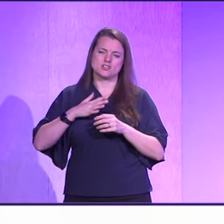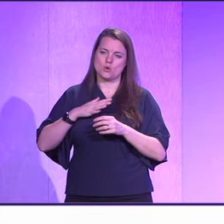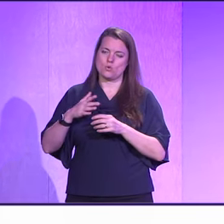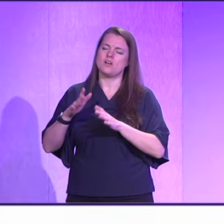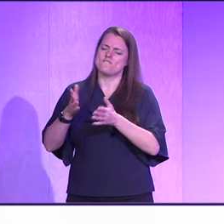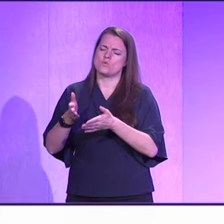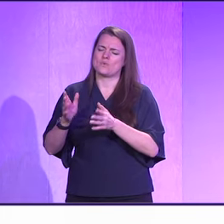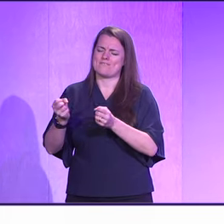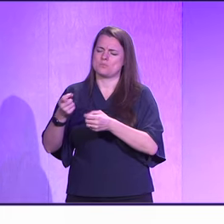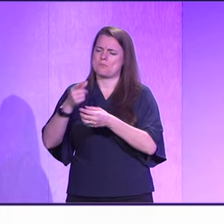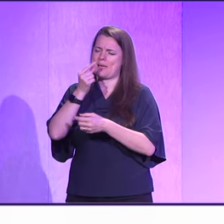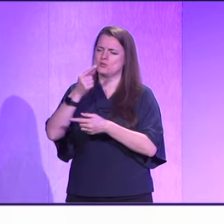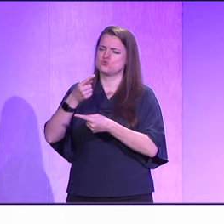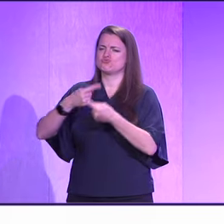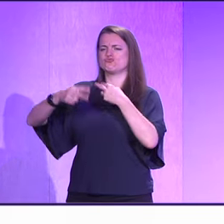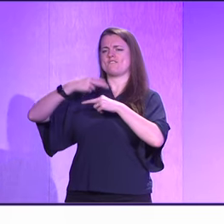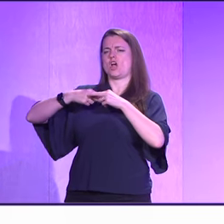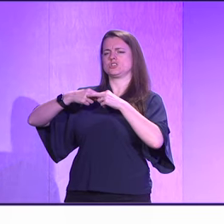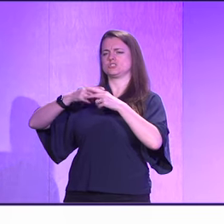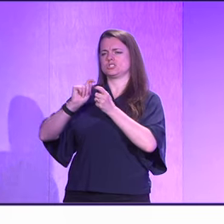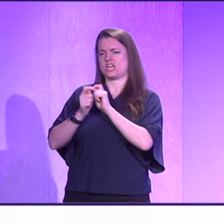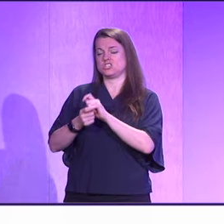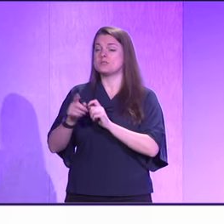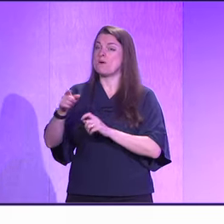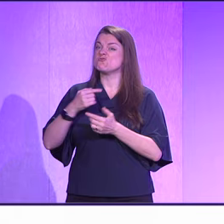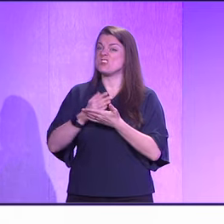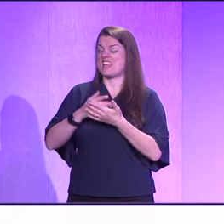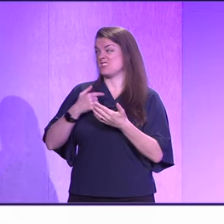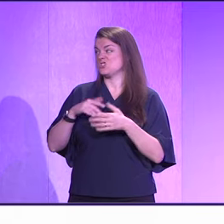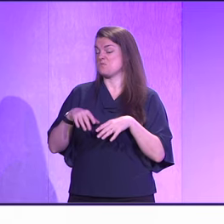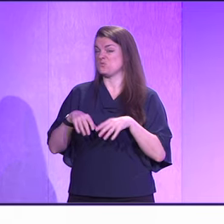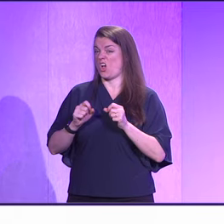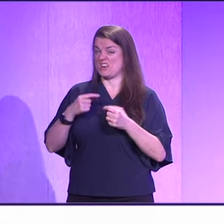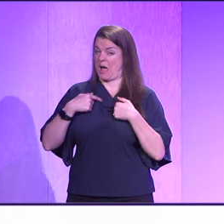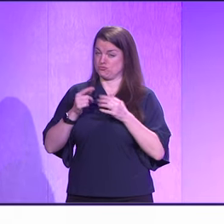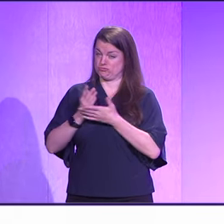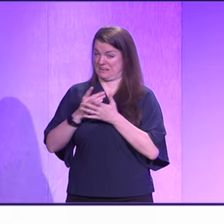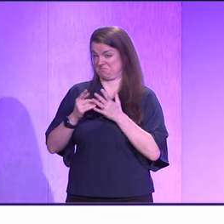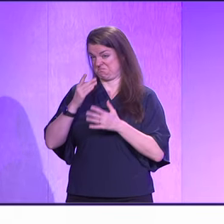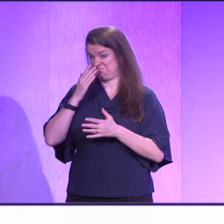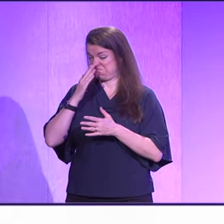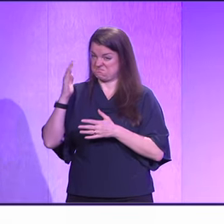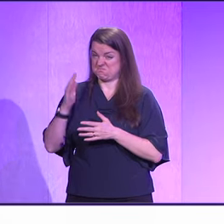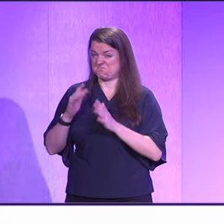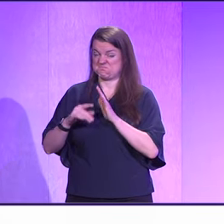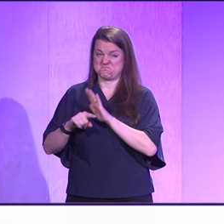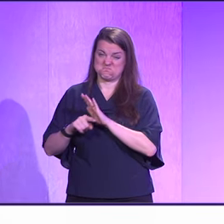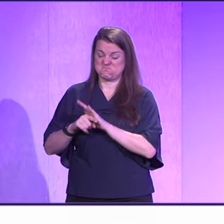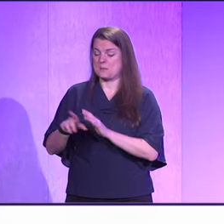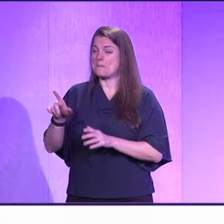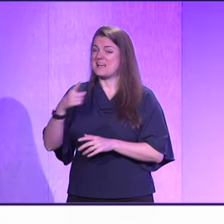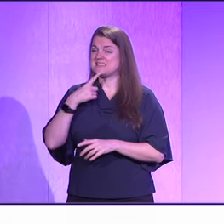revert changes if you need. But one of the people there, and I was a bit disparaging to start with, to be perfectly honest, said,